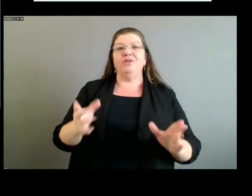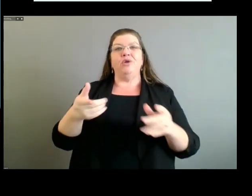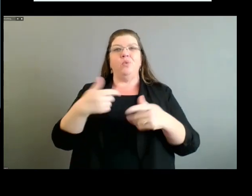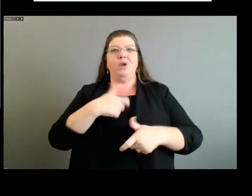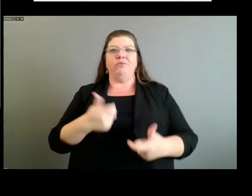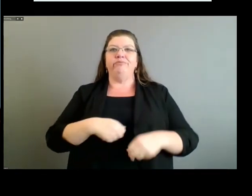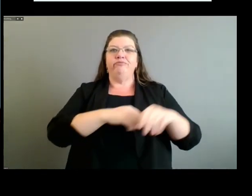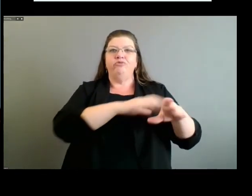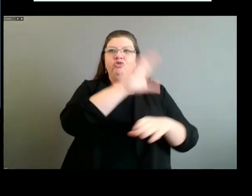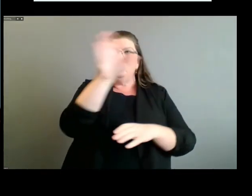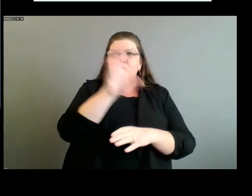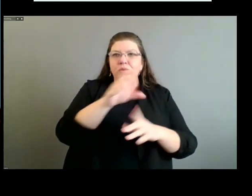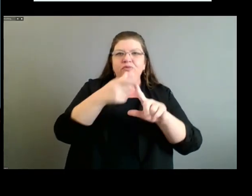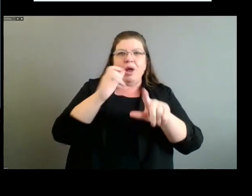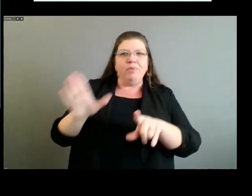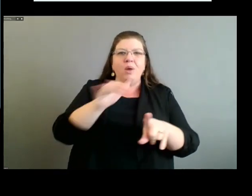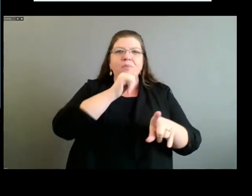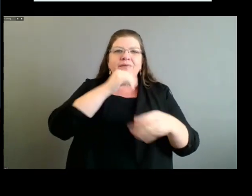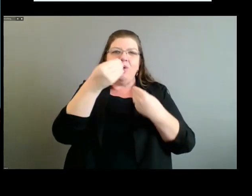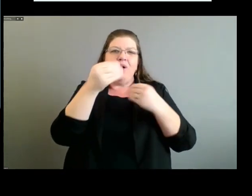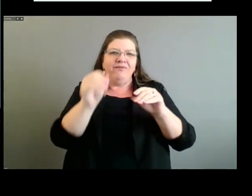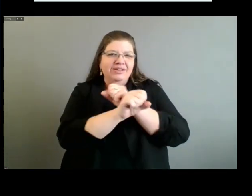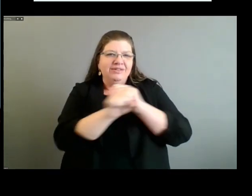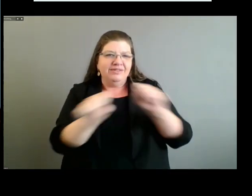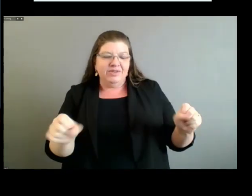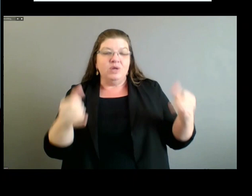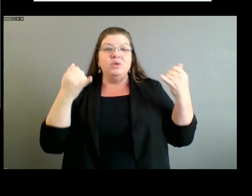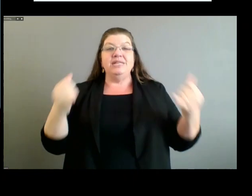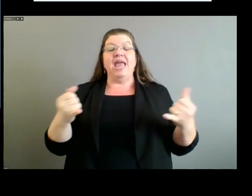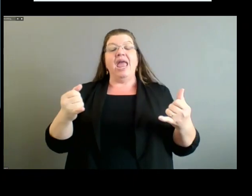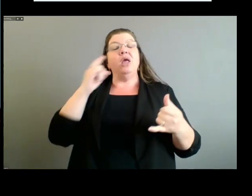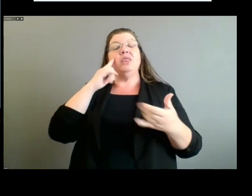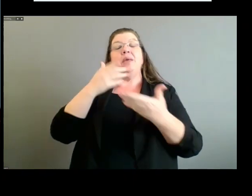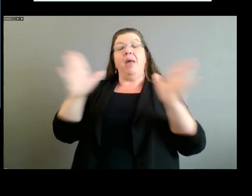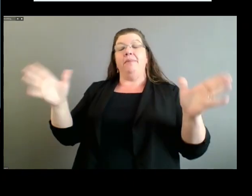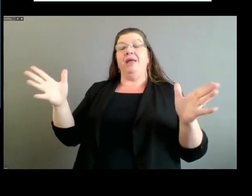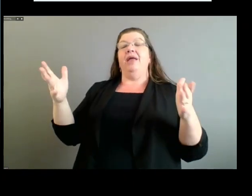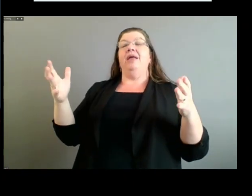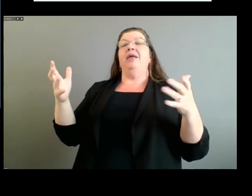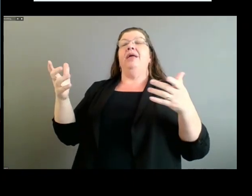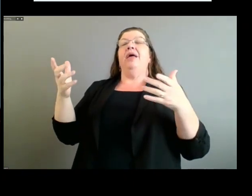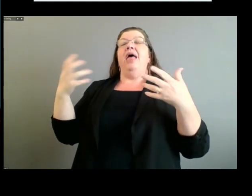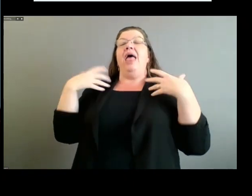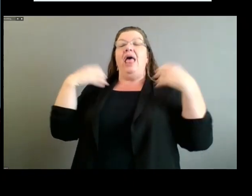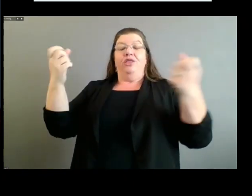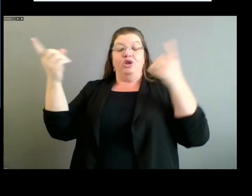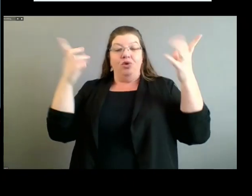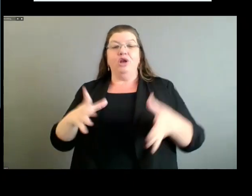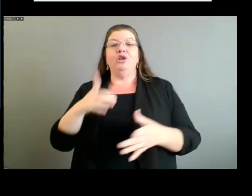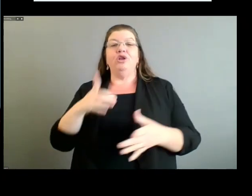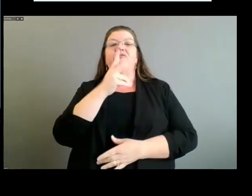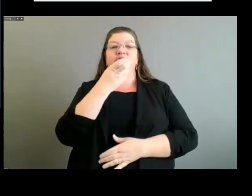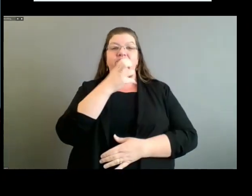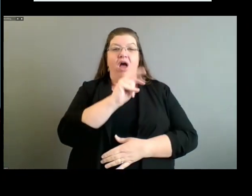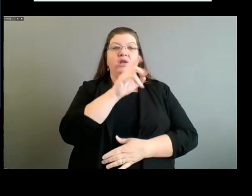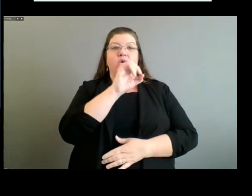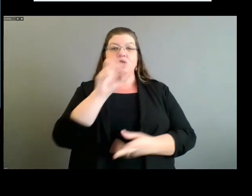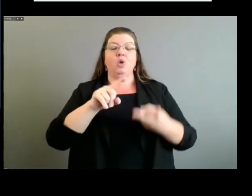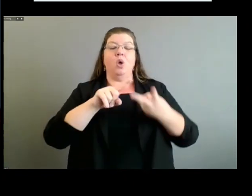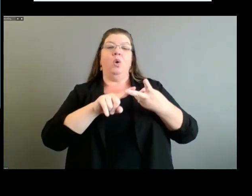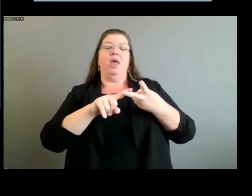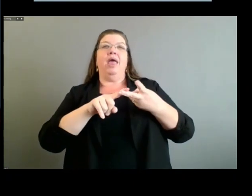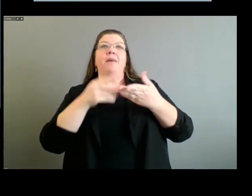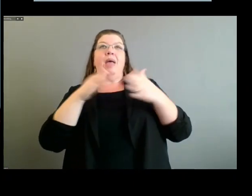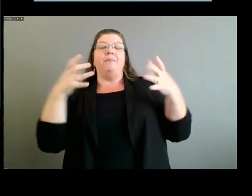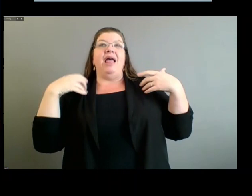private offices. Today, you will hear from the county's Director of Public Health, Dr. Von Do Reynoso, and Dr. Henning Ansorg, the county's public